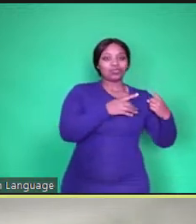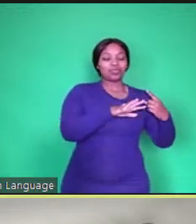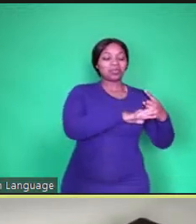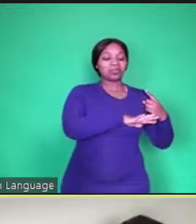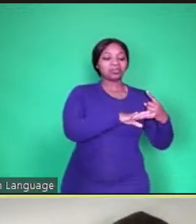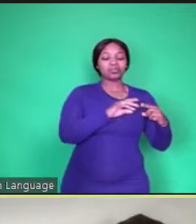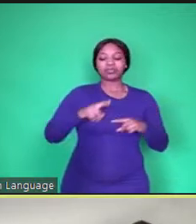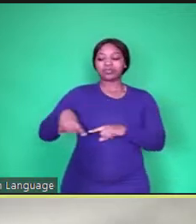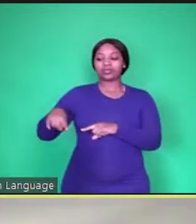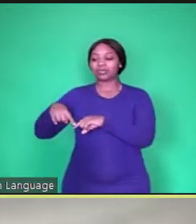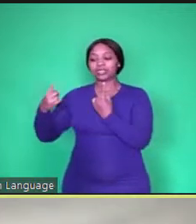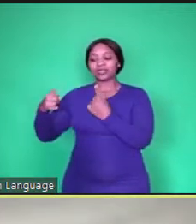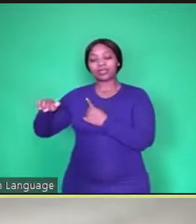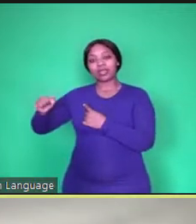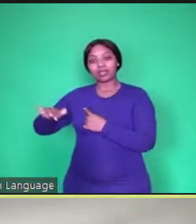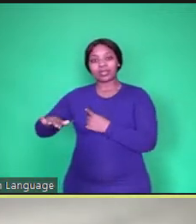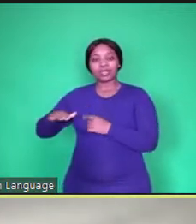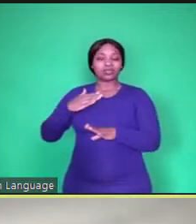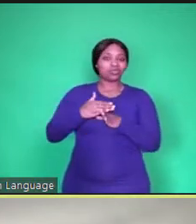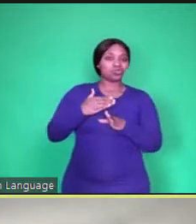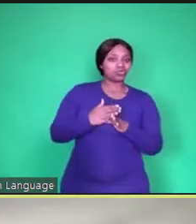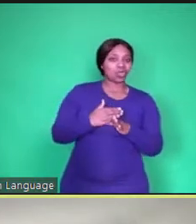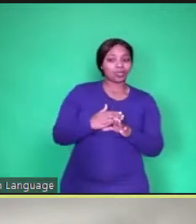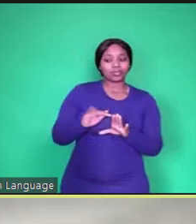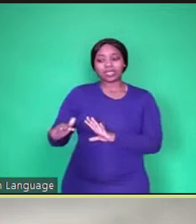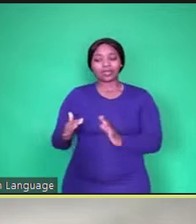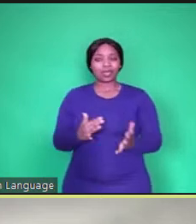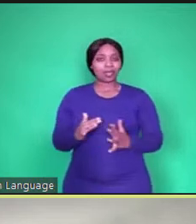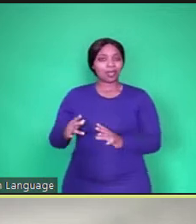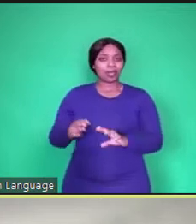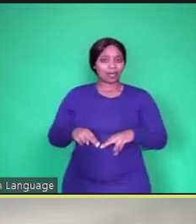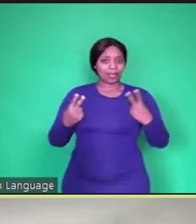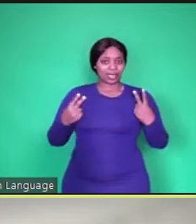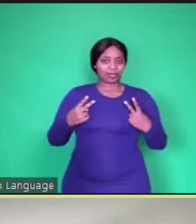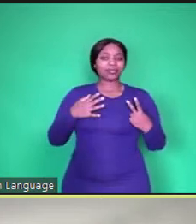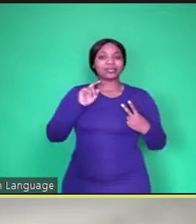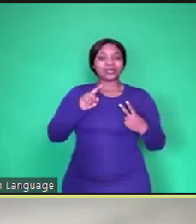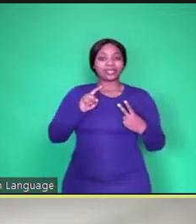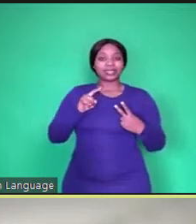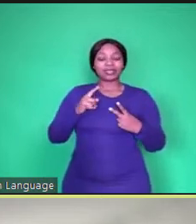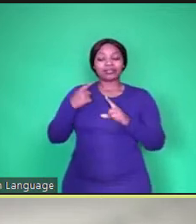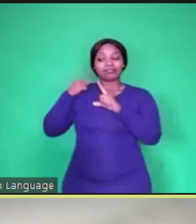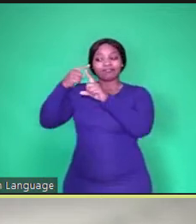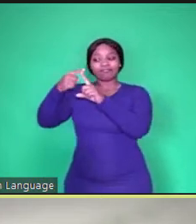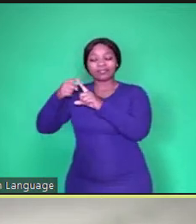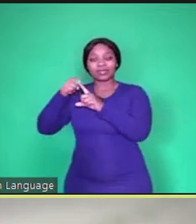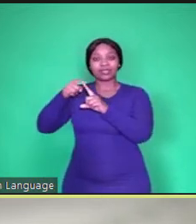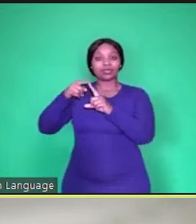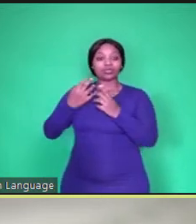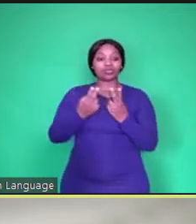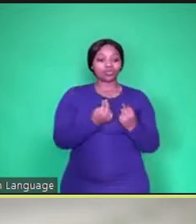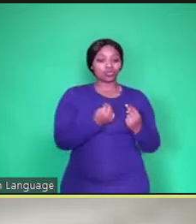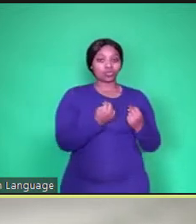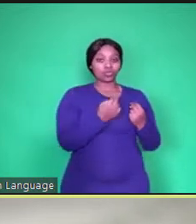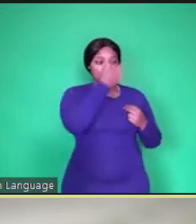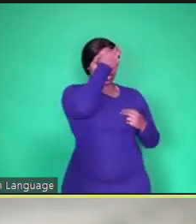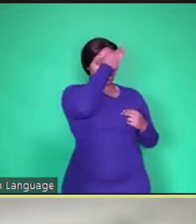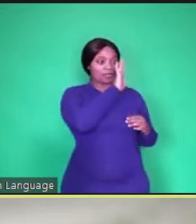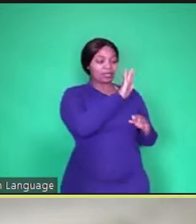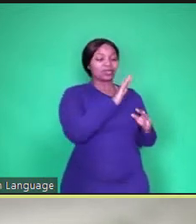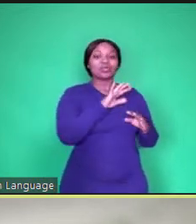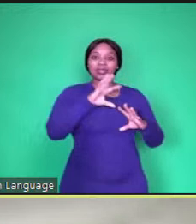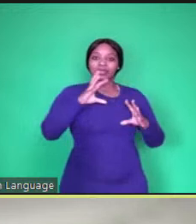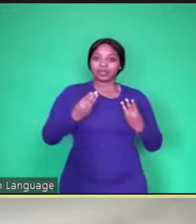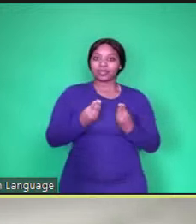government's response so far has been primarily redistributive. So the fiscal system is progressive, and it